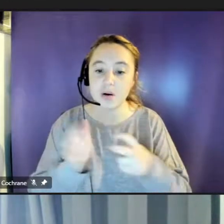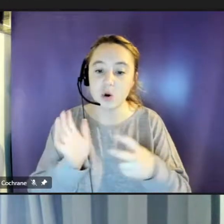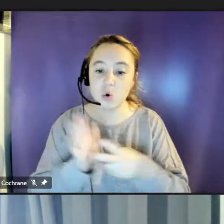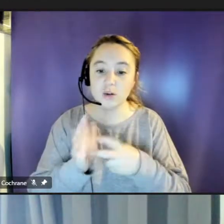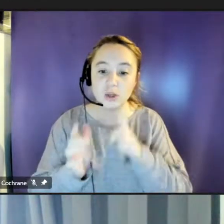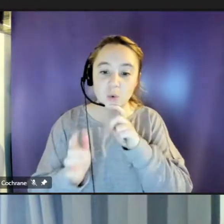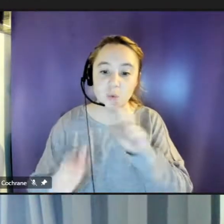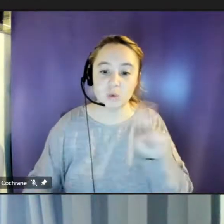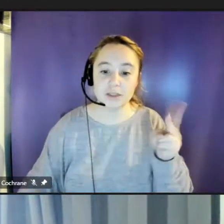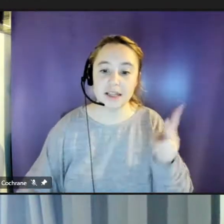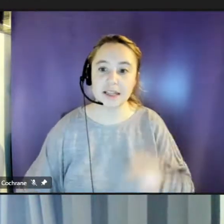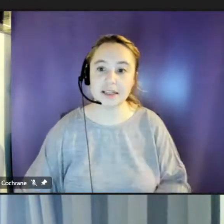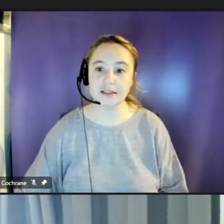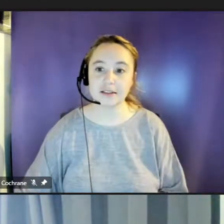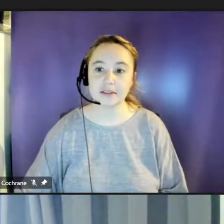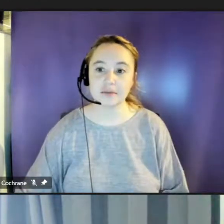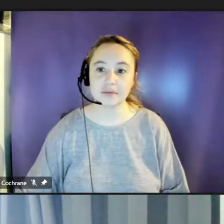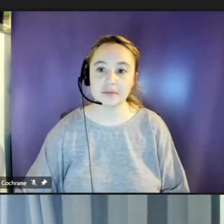please?